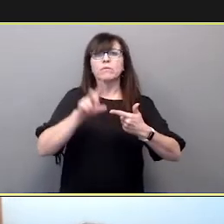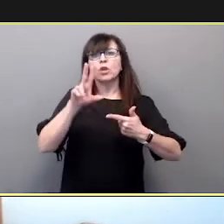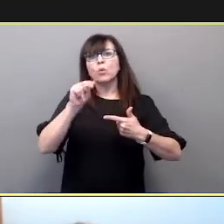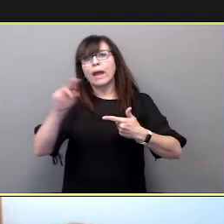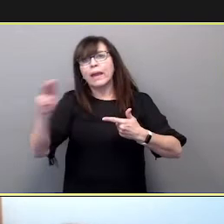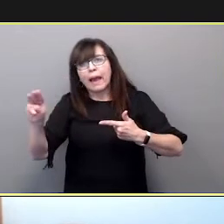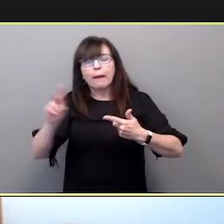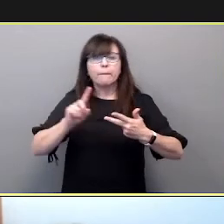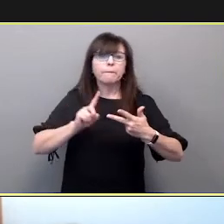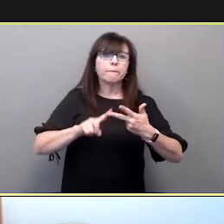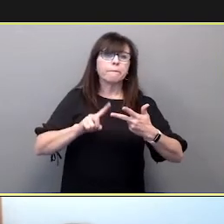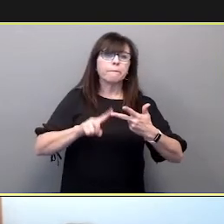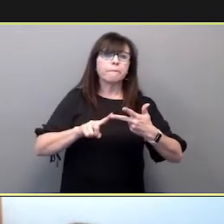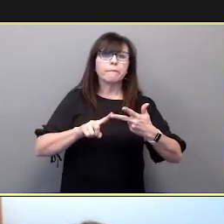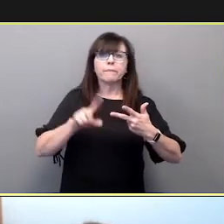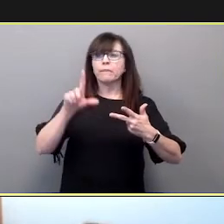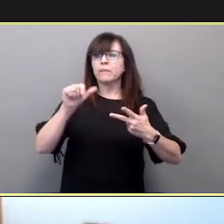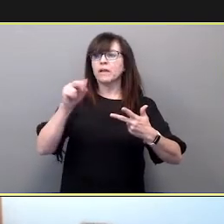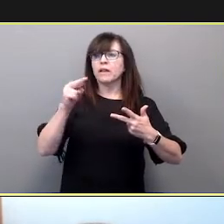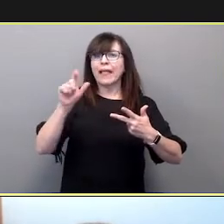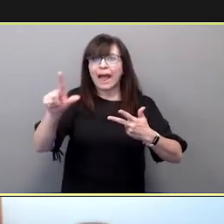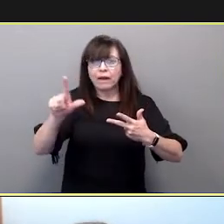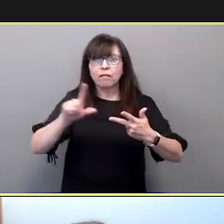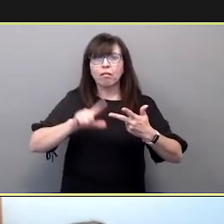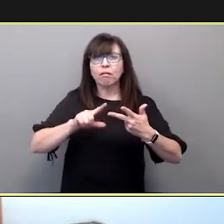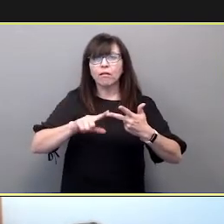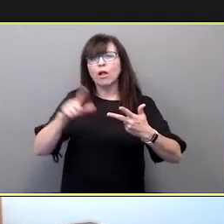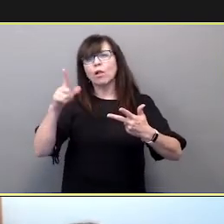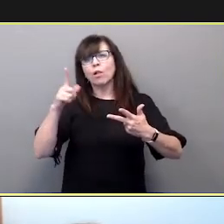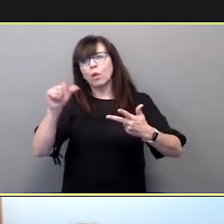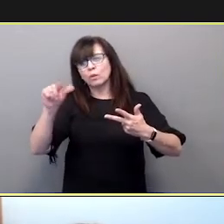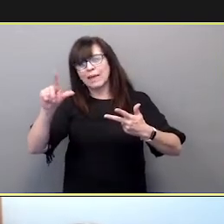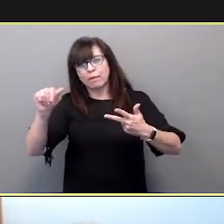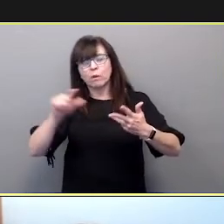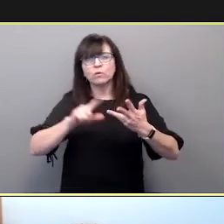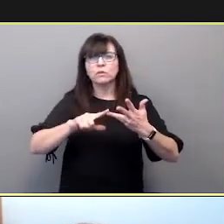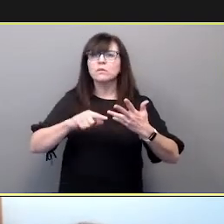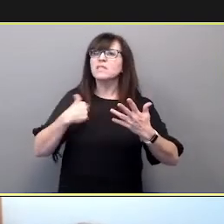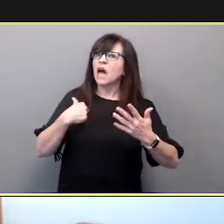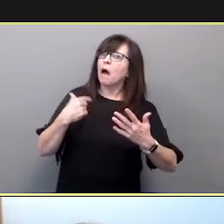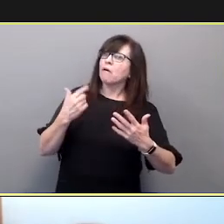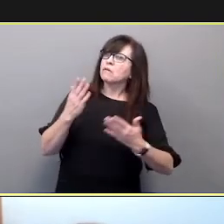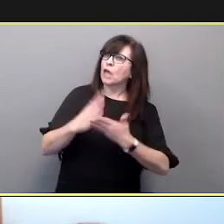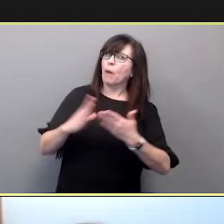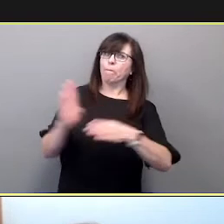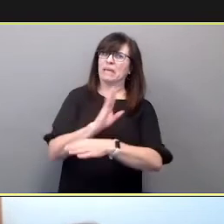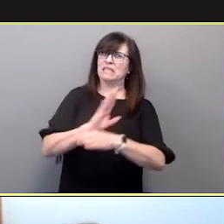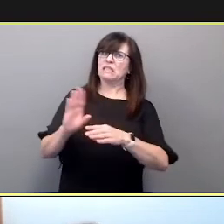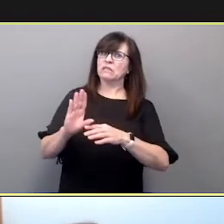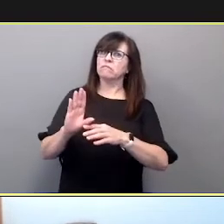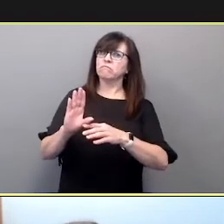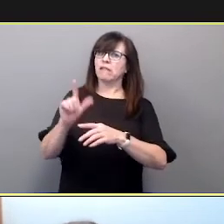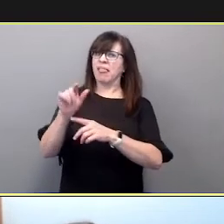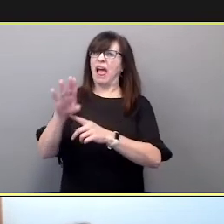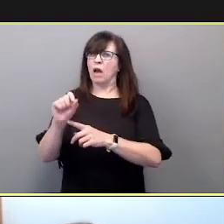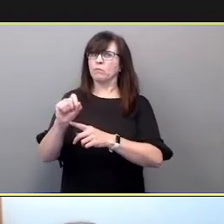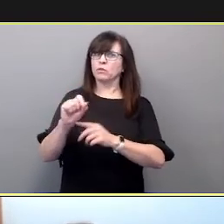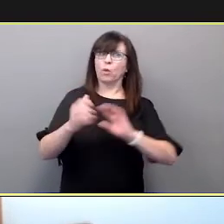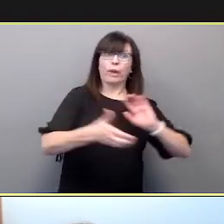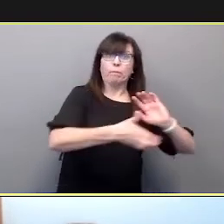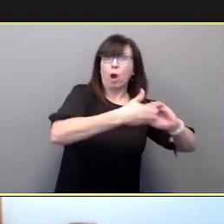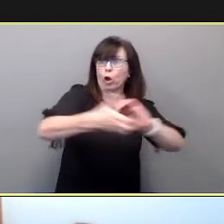UNM, LANL, and there are some commercial labs. So we have a fairly